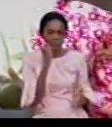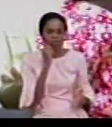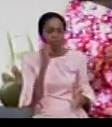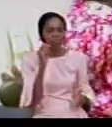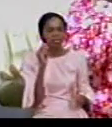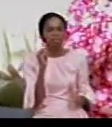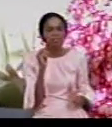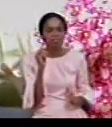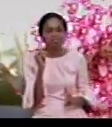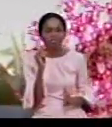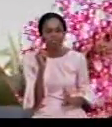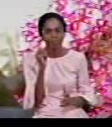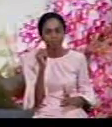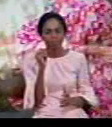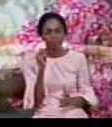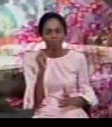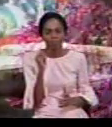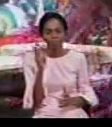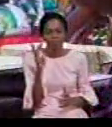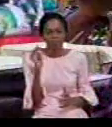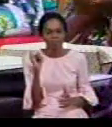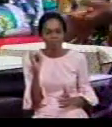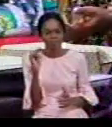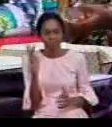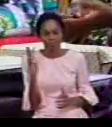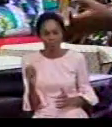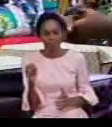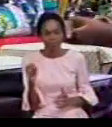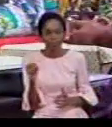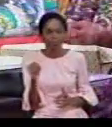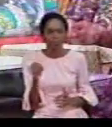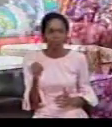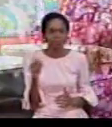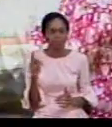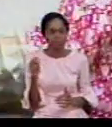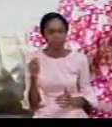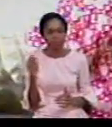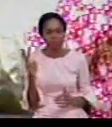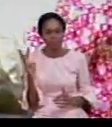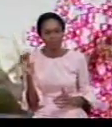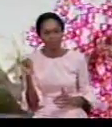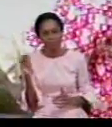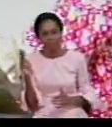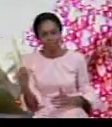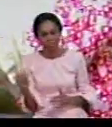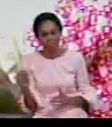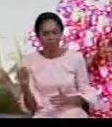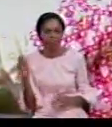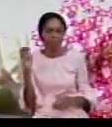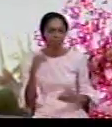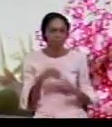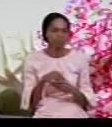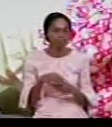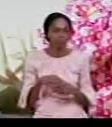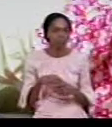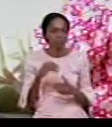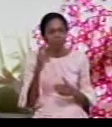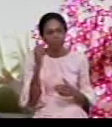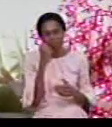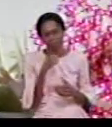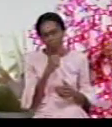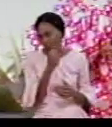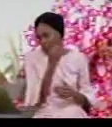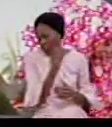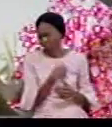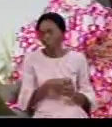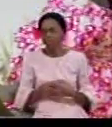was treating low BP. I don't know. Until I said, no, this thing is affecting me, my sister. I don't know what is wrong. So until when they did scan,